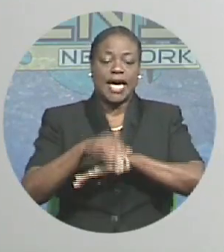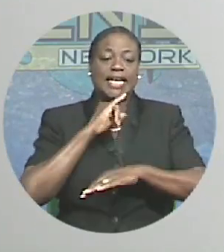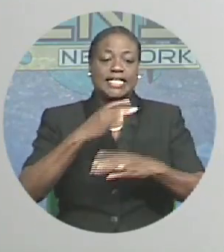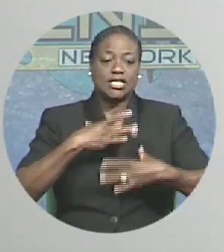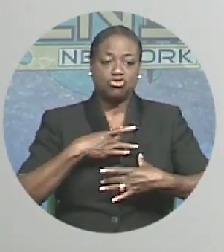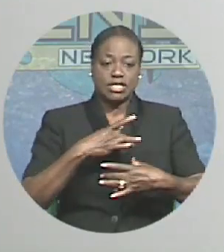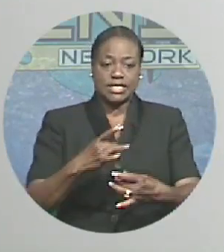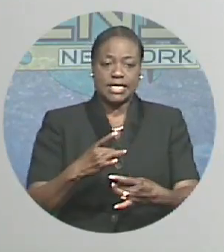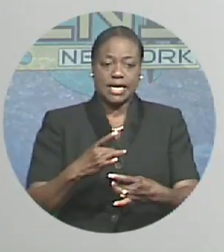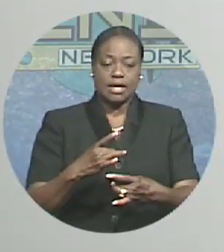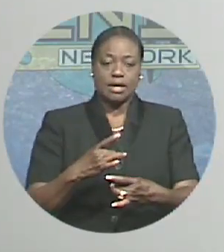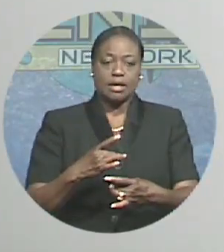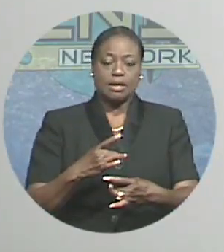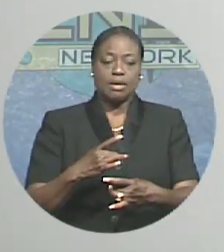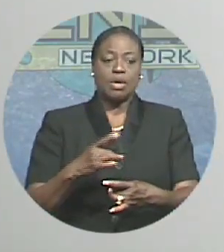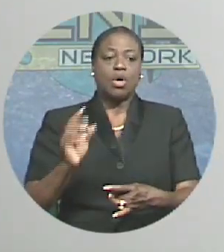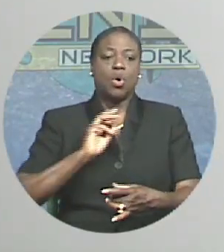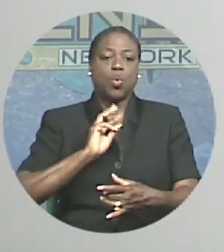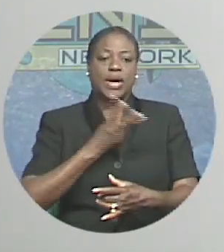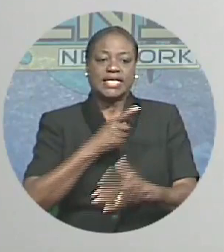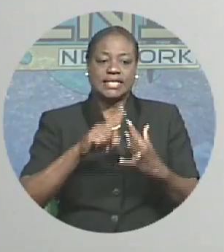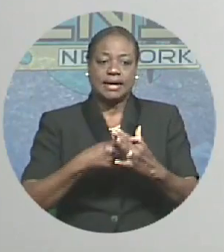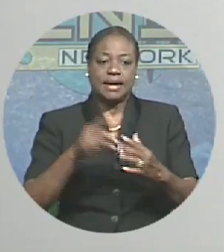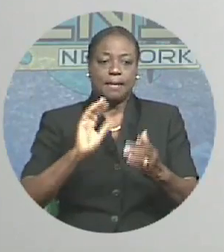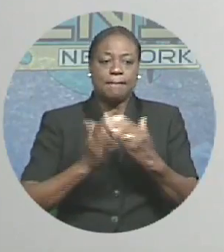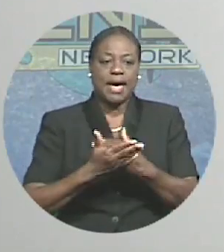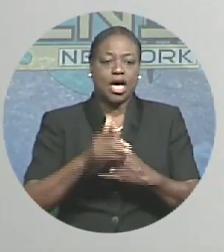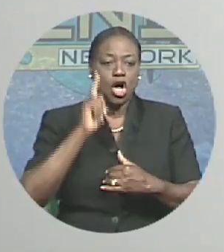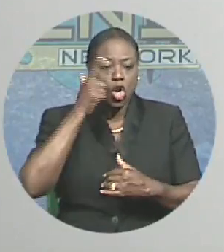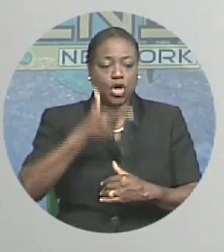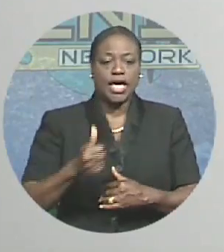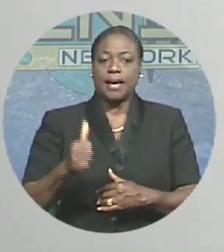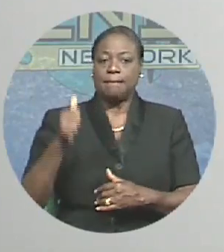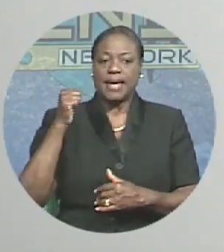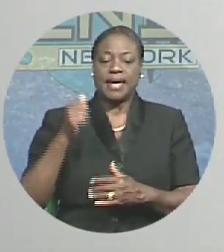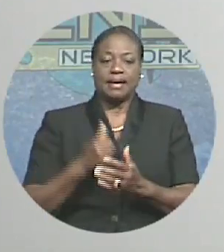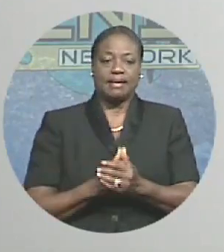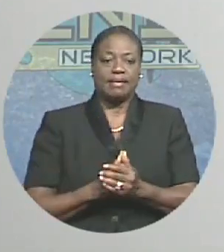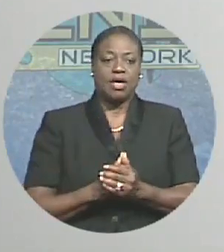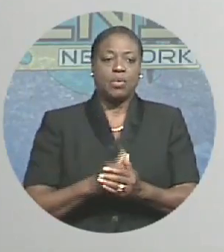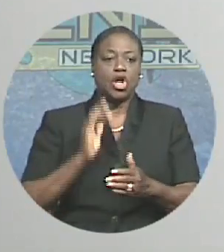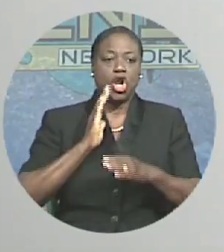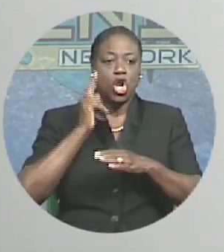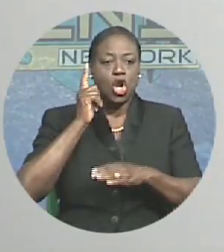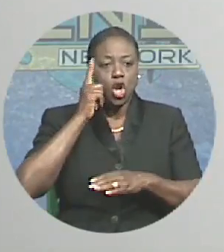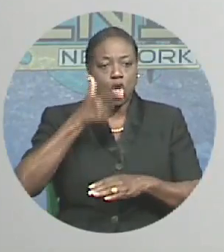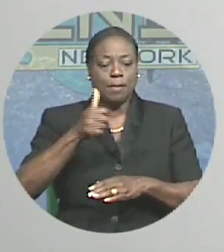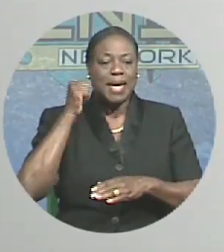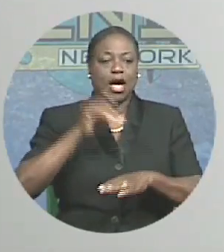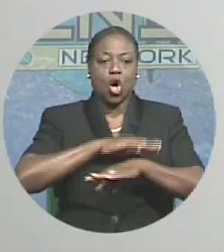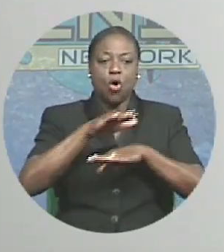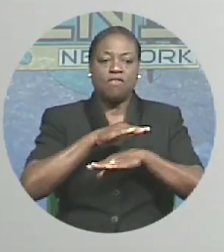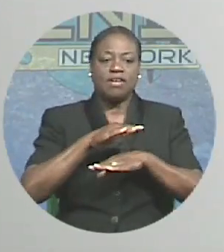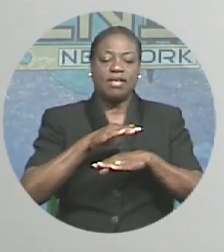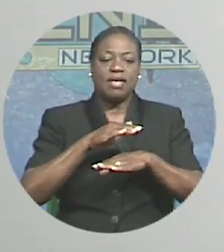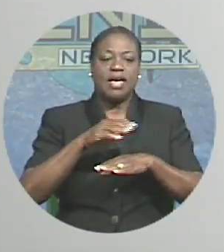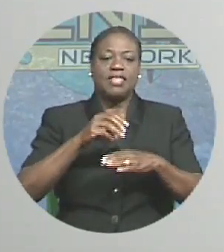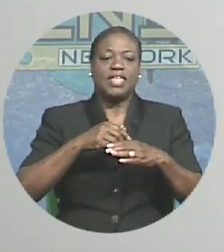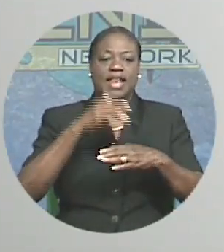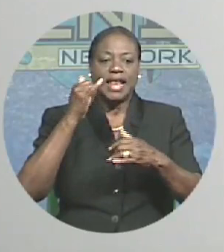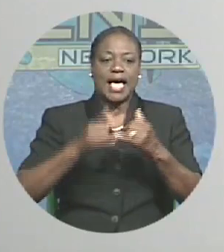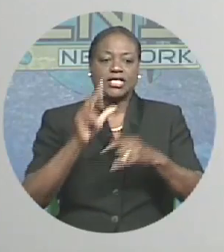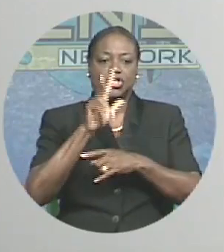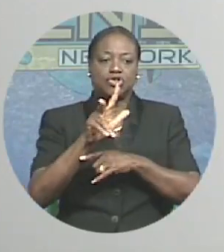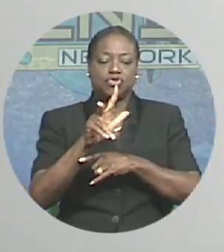because what we're doing is we're starting out by looking back. So for this premiere episode, we're taking a look back over the first three episodes.